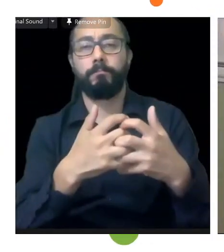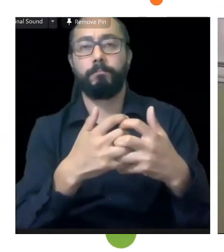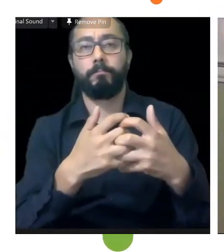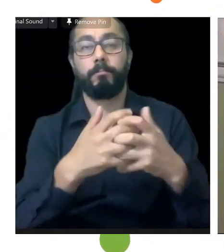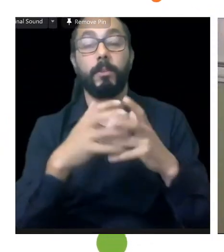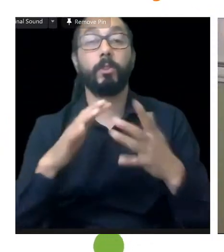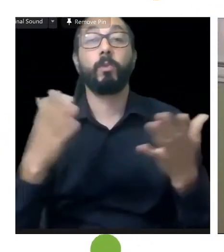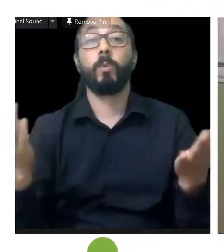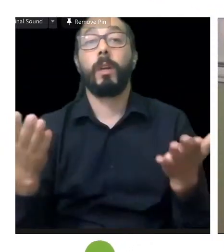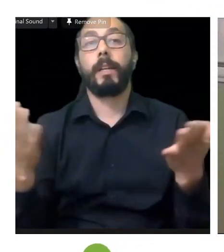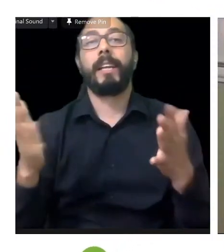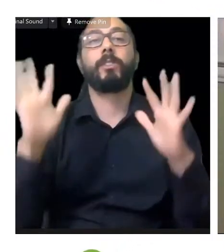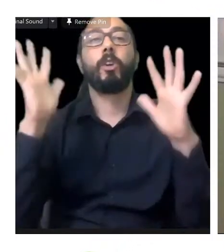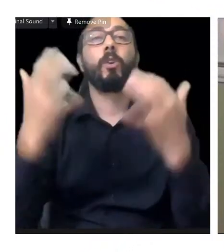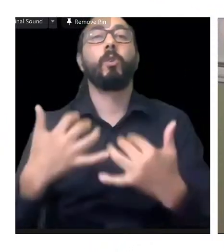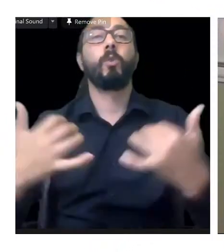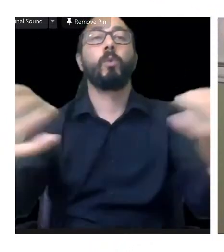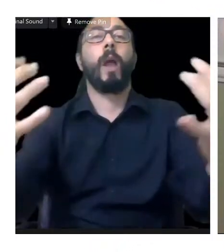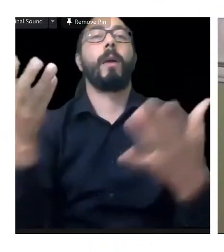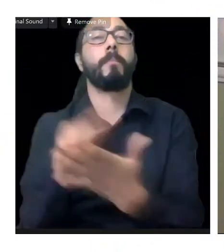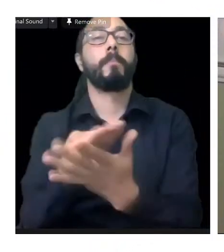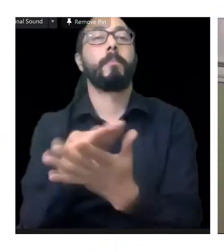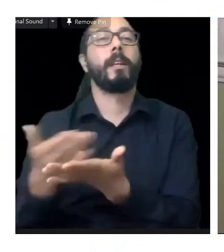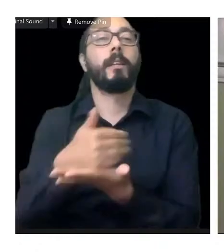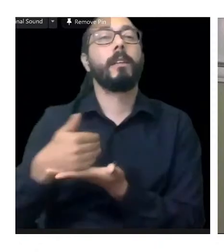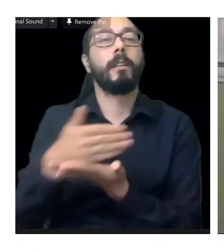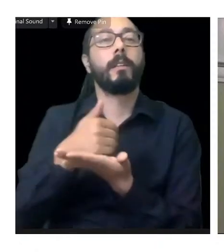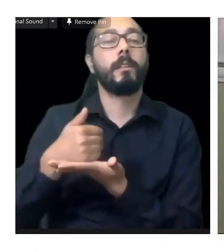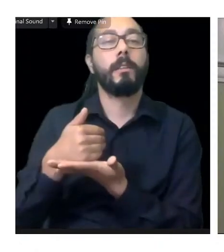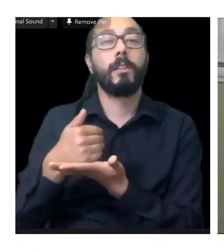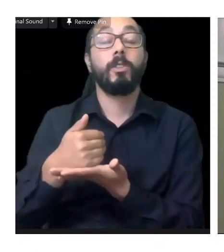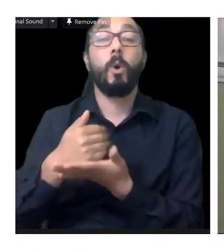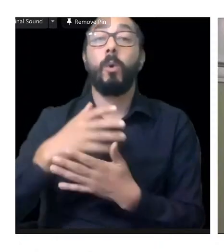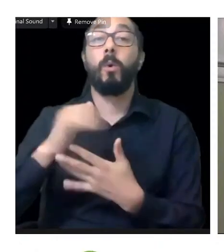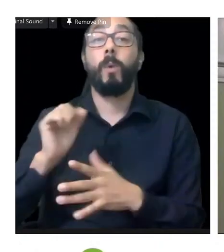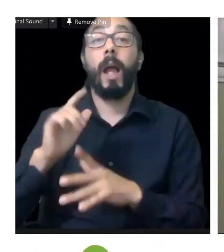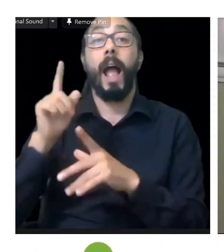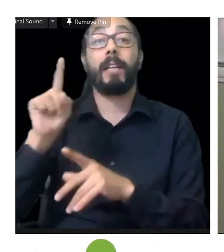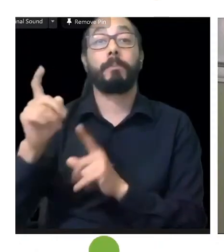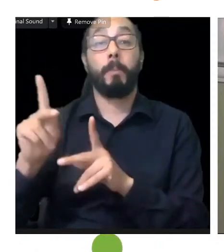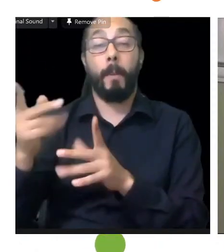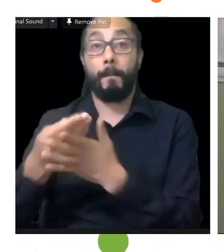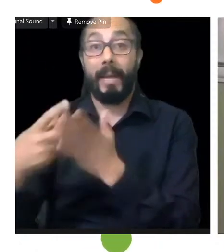crowdsourcing model. So we're asking for people, instead of buying tickets, we're asking people to